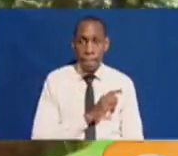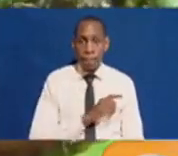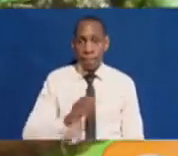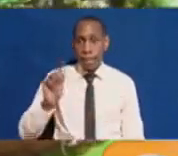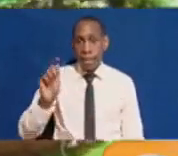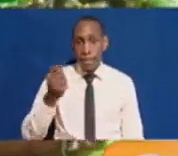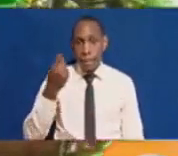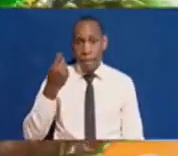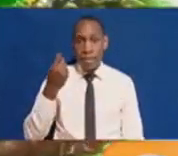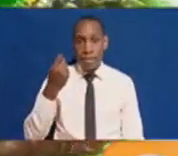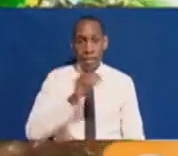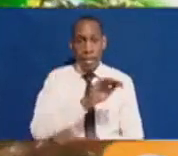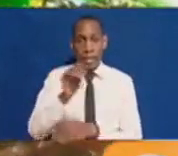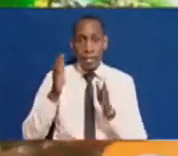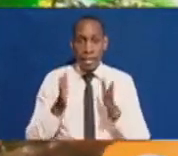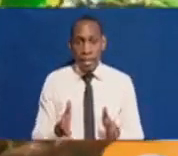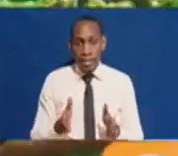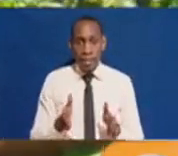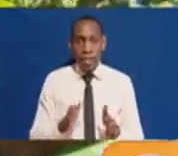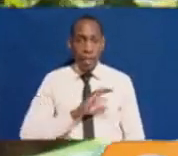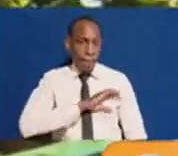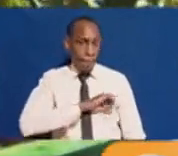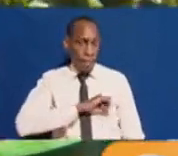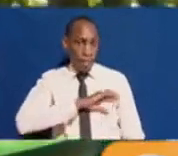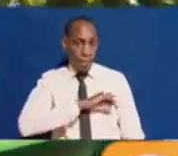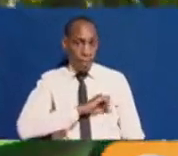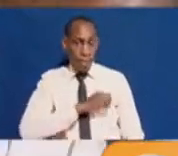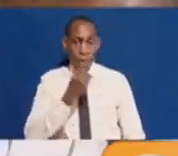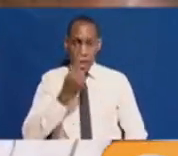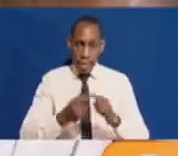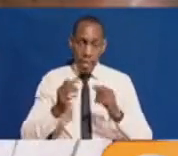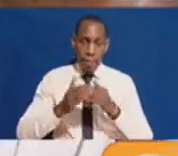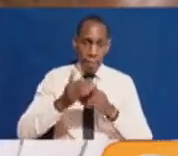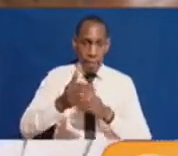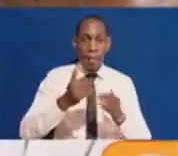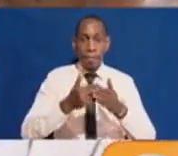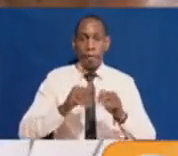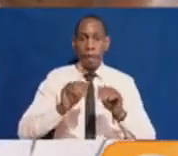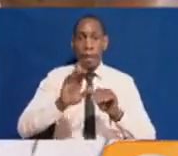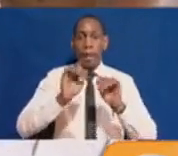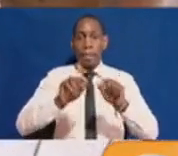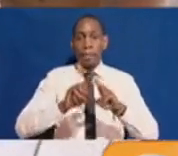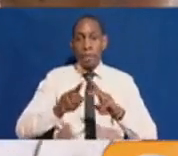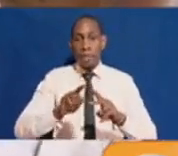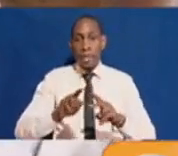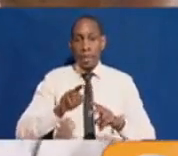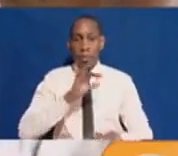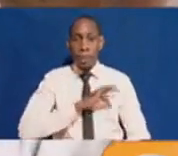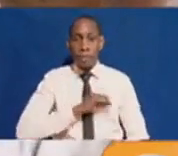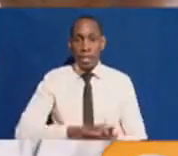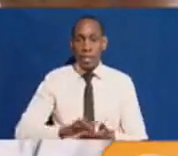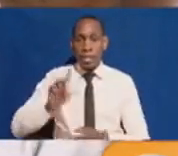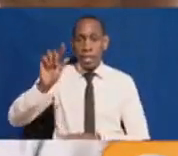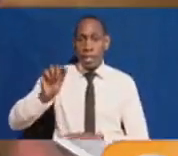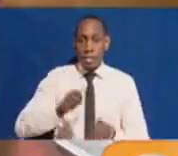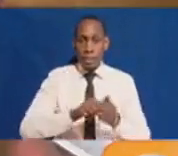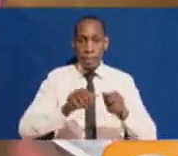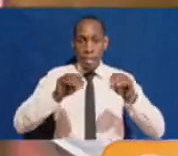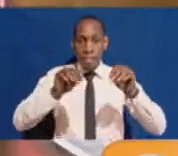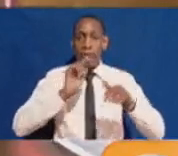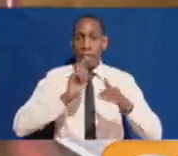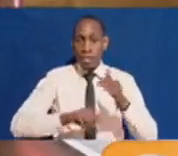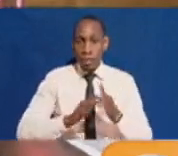of state asking Kenyans to be patient at least for 1 year before they can begin to enjoy cheaper ugali,